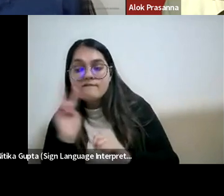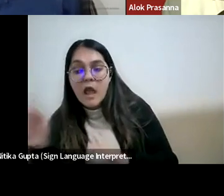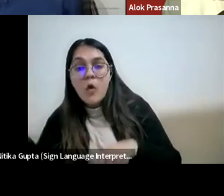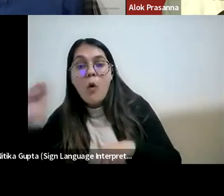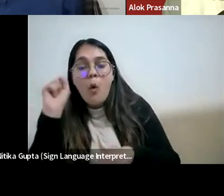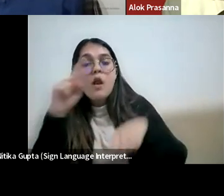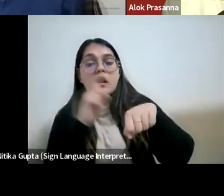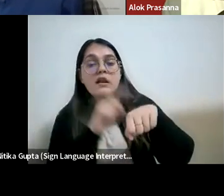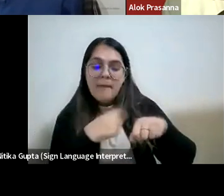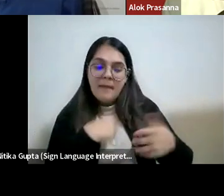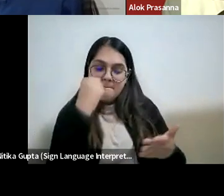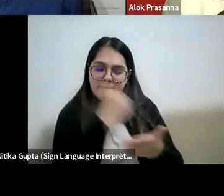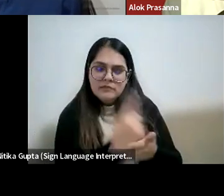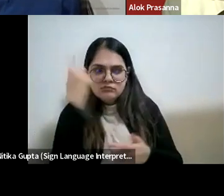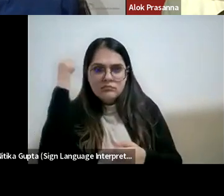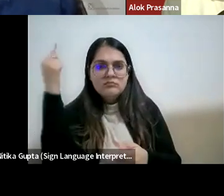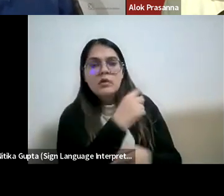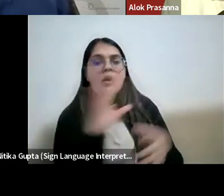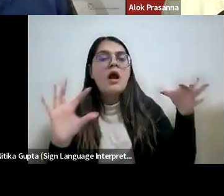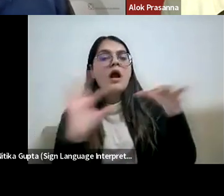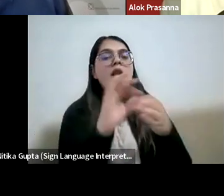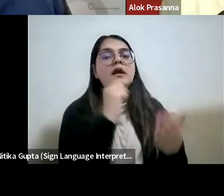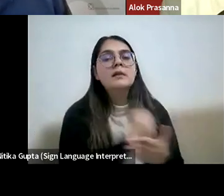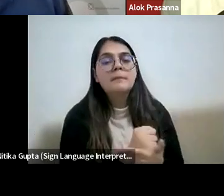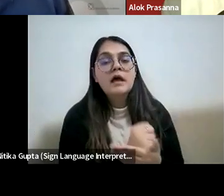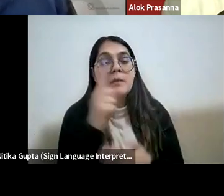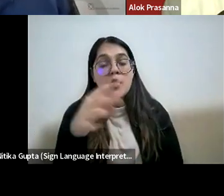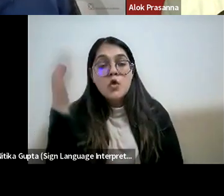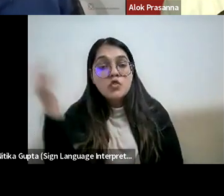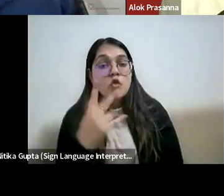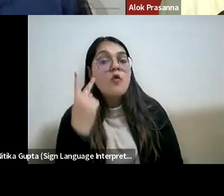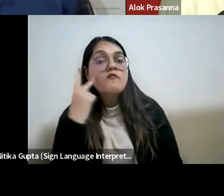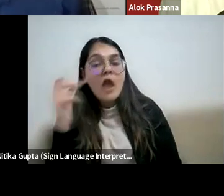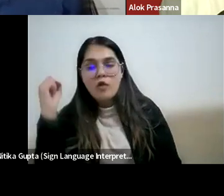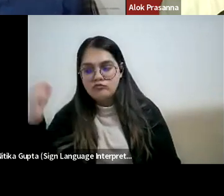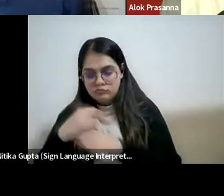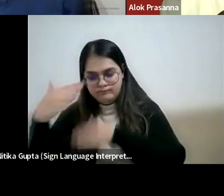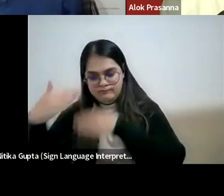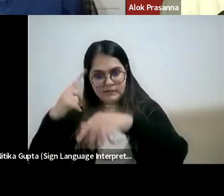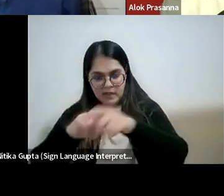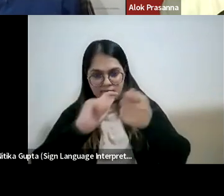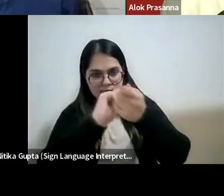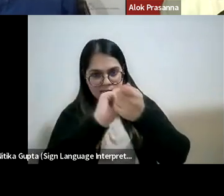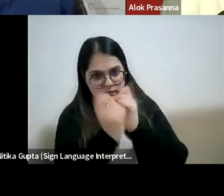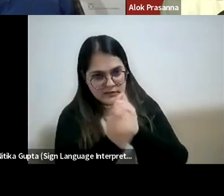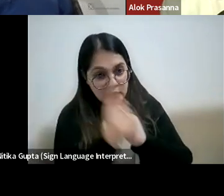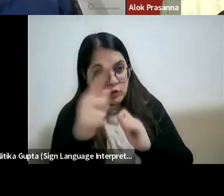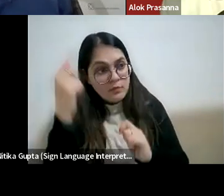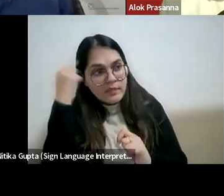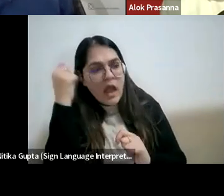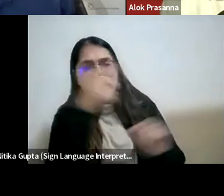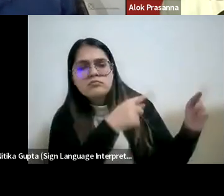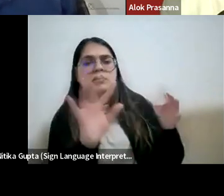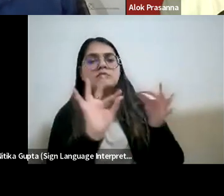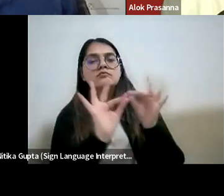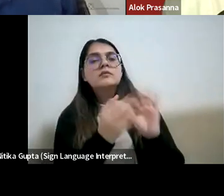such a way that circumstances and values of the present generation are given expression in its provisions. Yeah. Constitutional